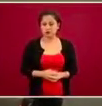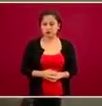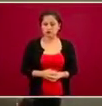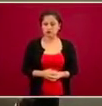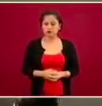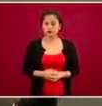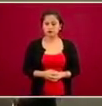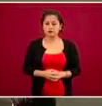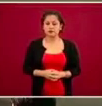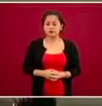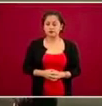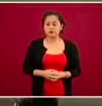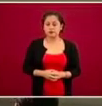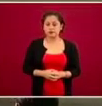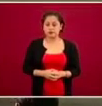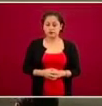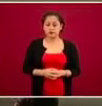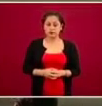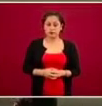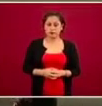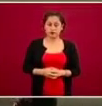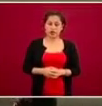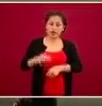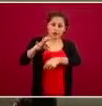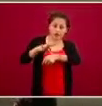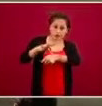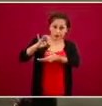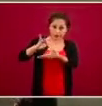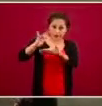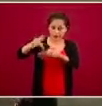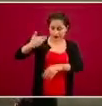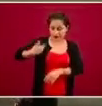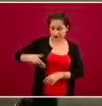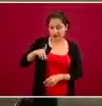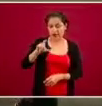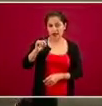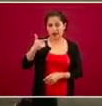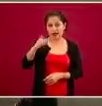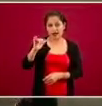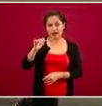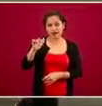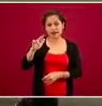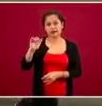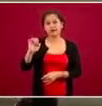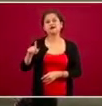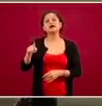effort. Thank you. Let's begin with the Q&A period. Thank you, Doctor.